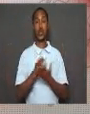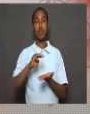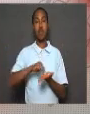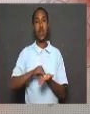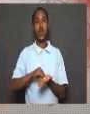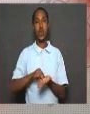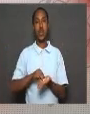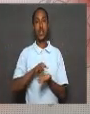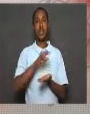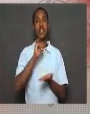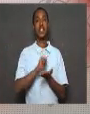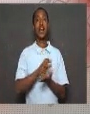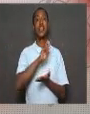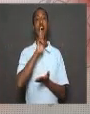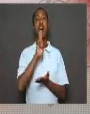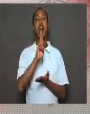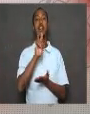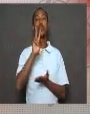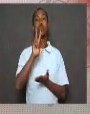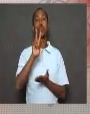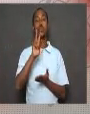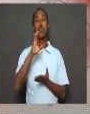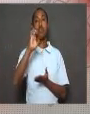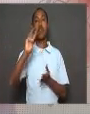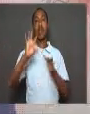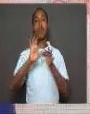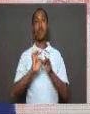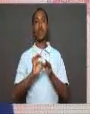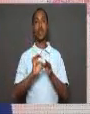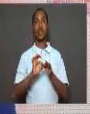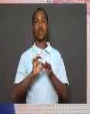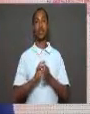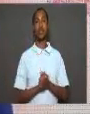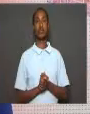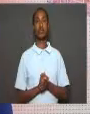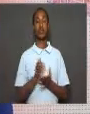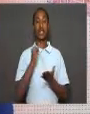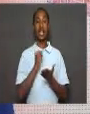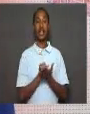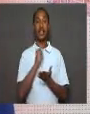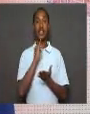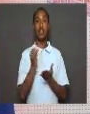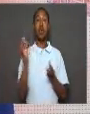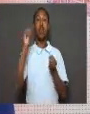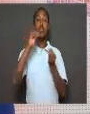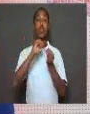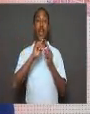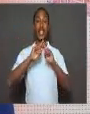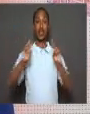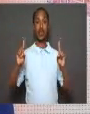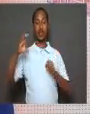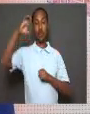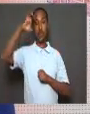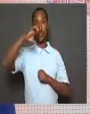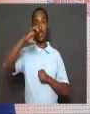molecules that are due to covalent bonds. It also excludes